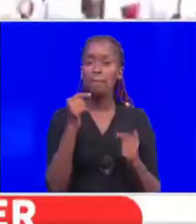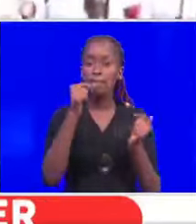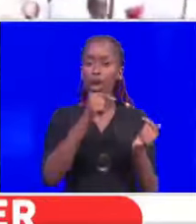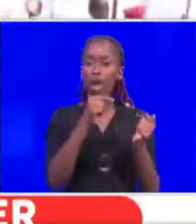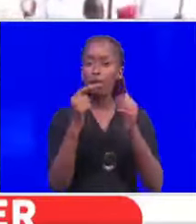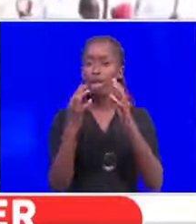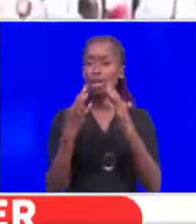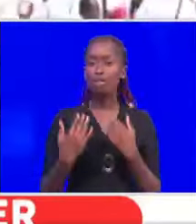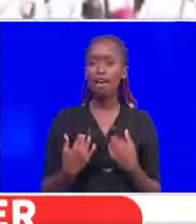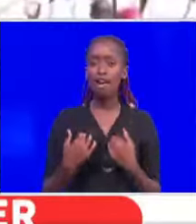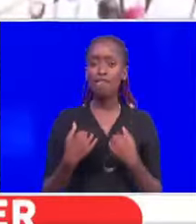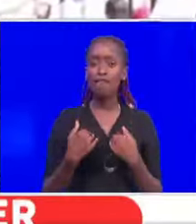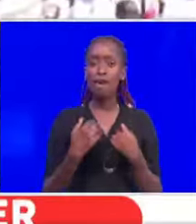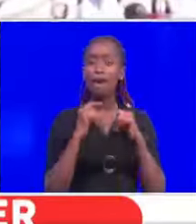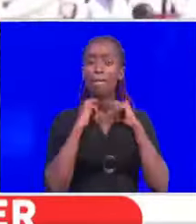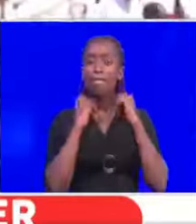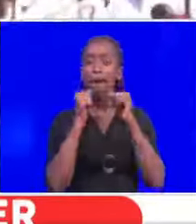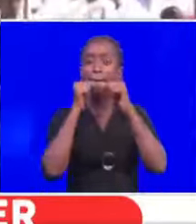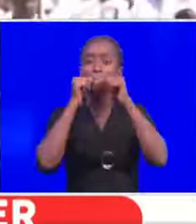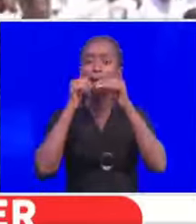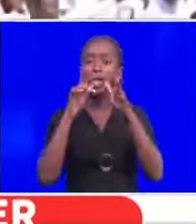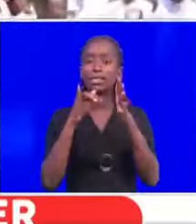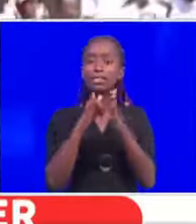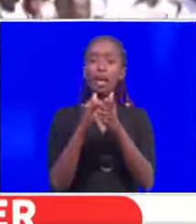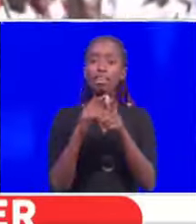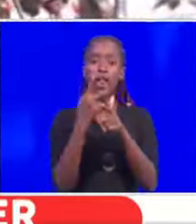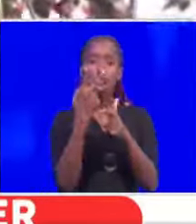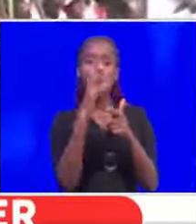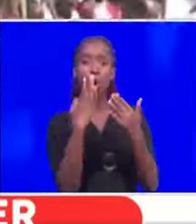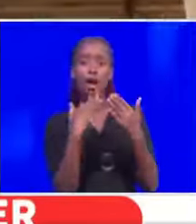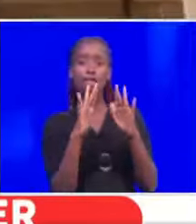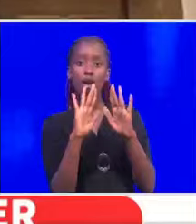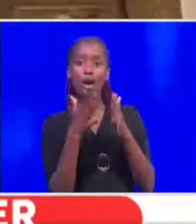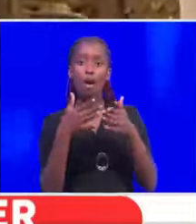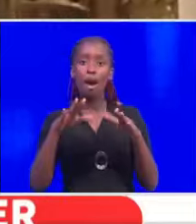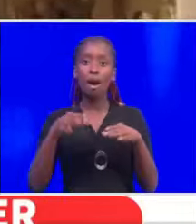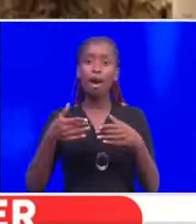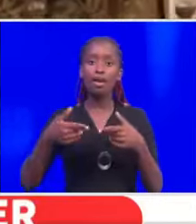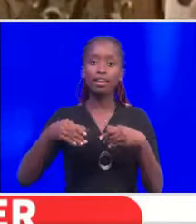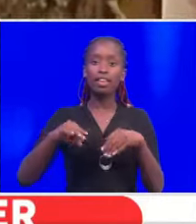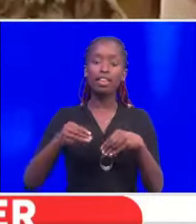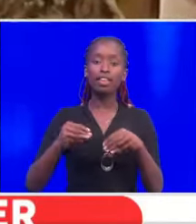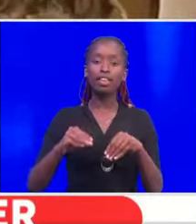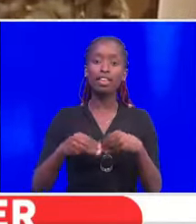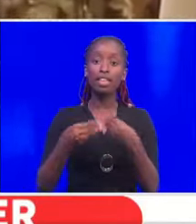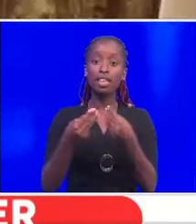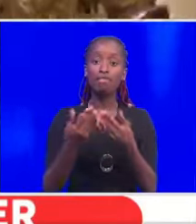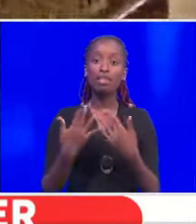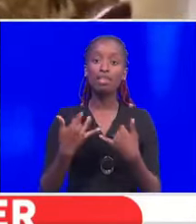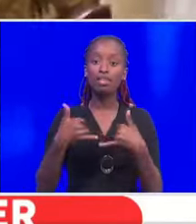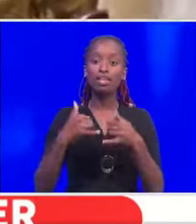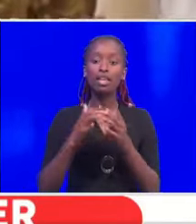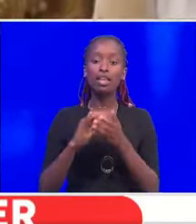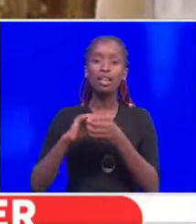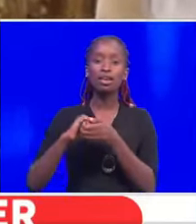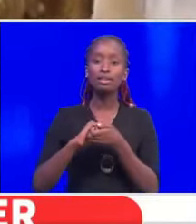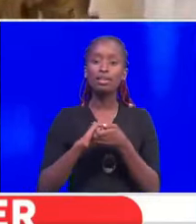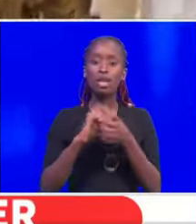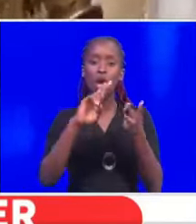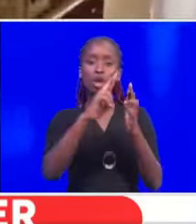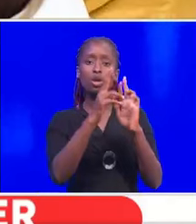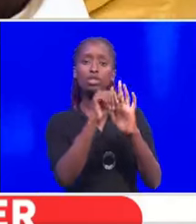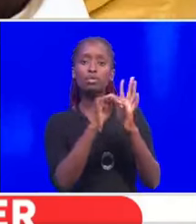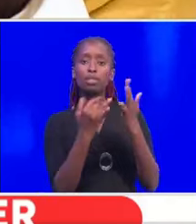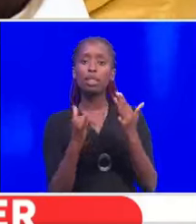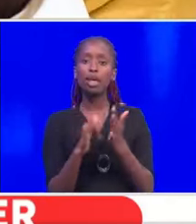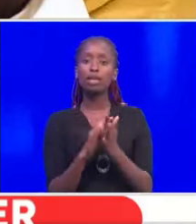bless such unions in Catholic churches, it might be perceived as granting permission to engage in these relationships, potentially